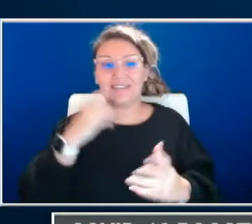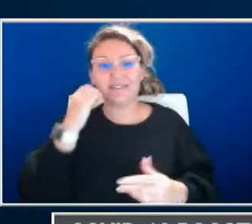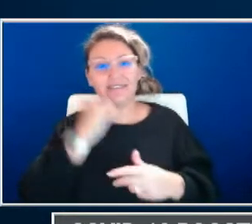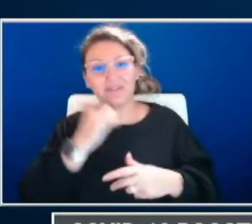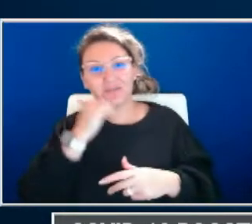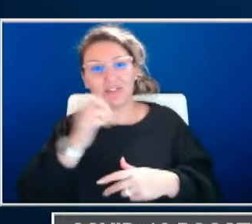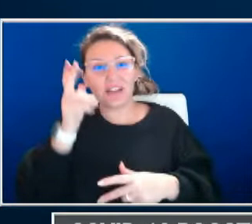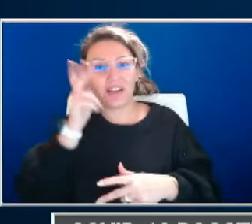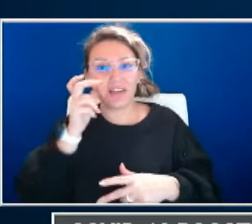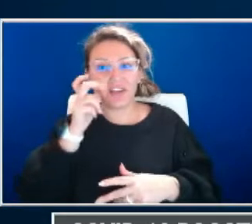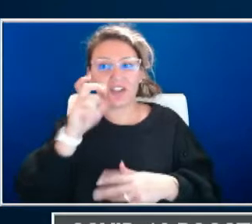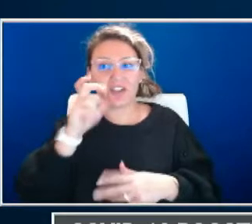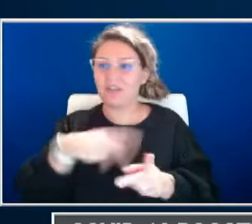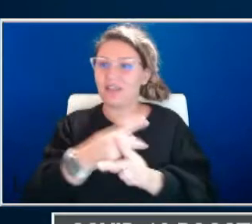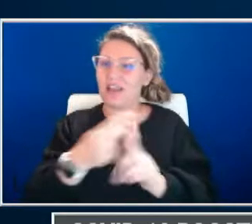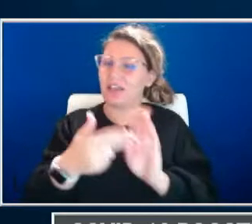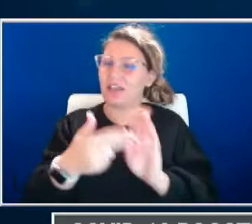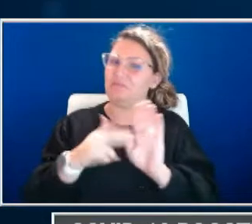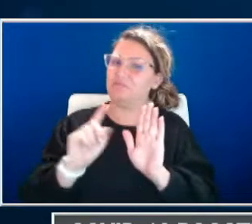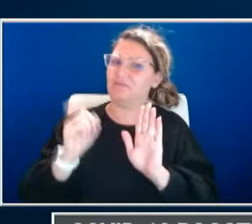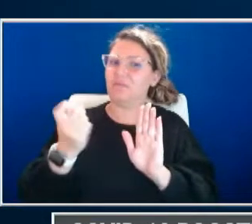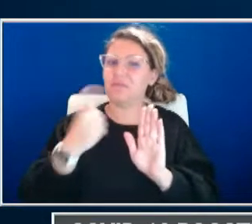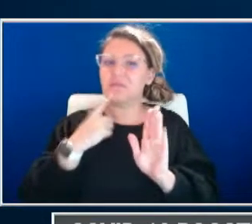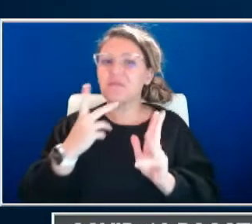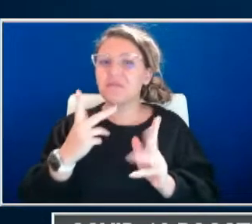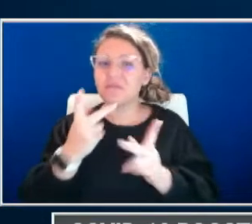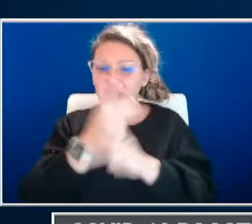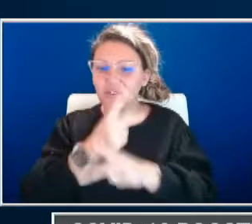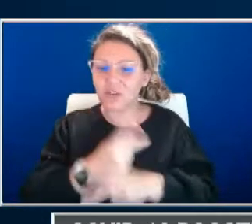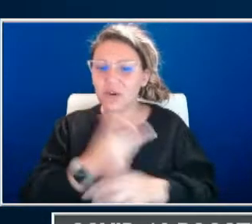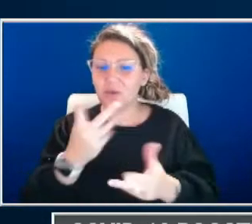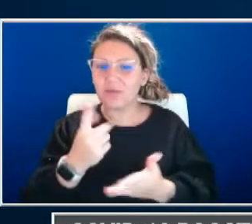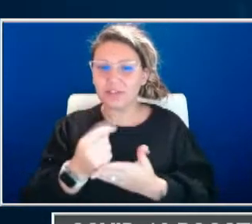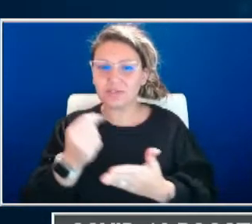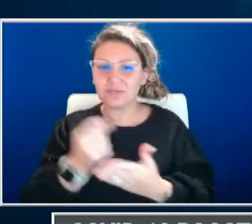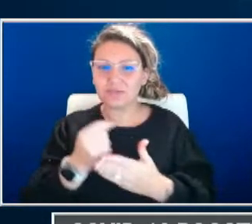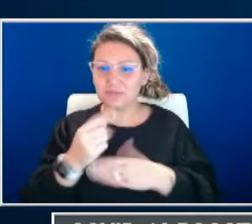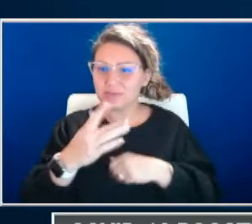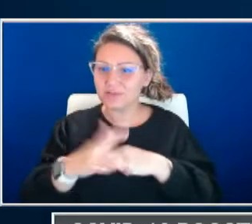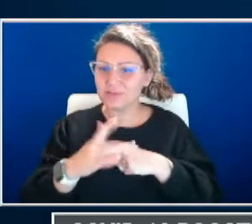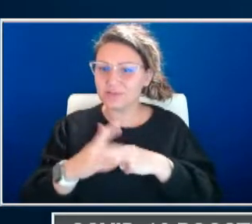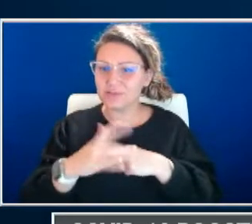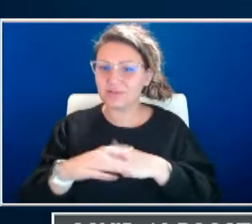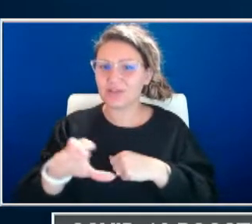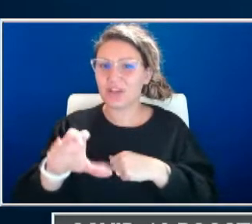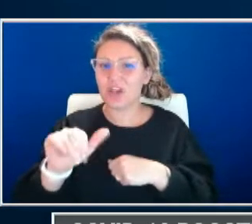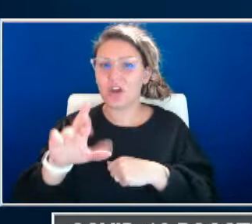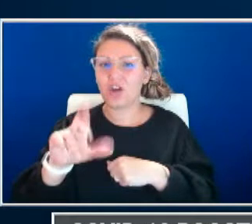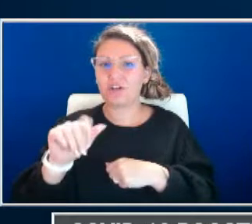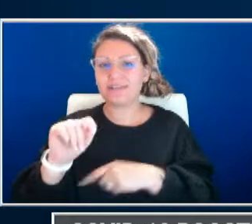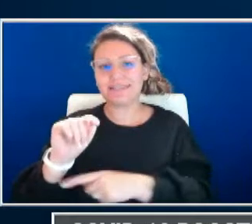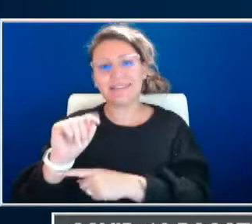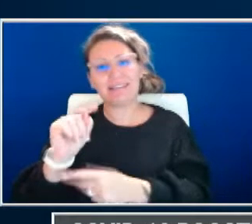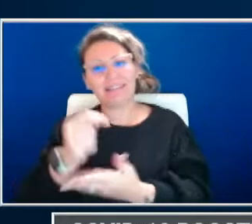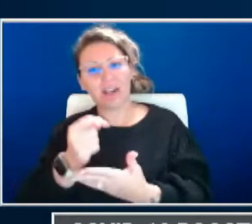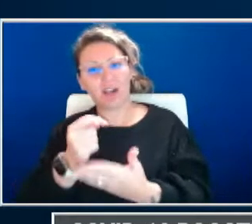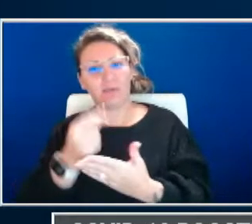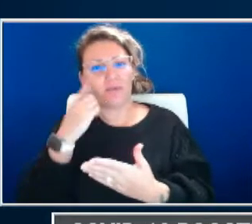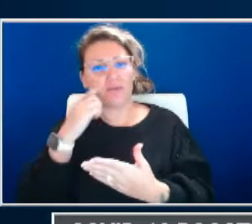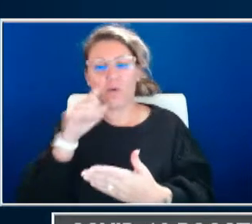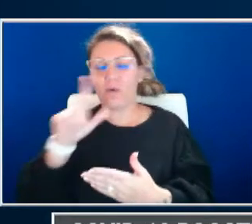type of diagnoses and trying to find out what kind of treatments are available. Dr. Ahmed, CAR T therapy can be an option for lymphoma. What is the difference, though,